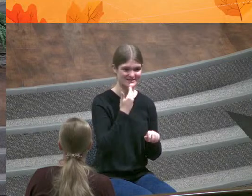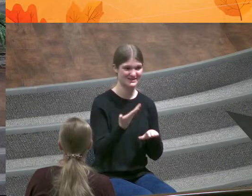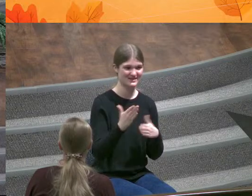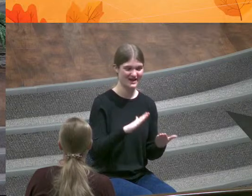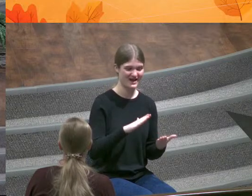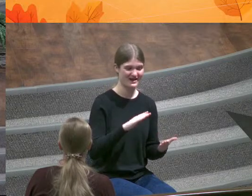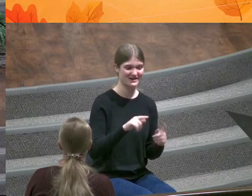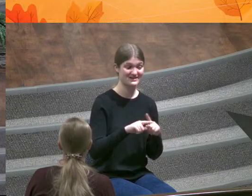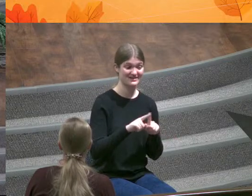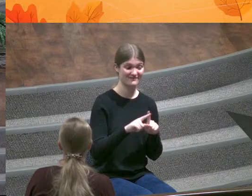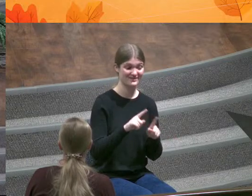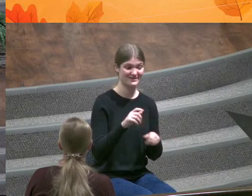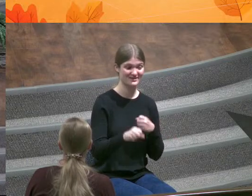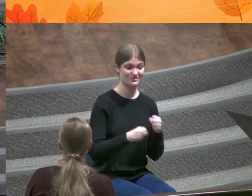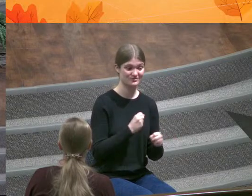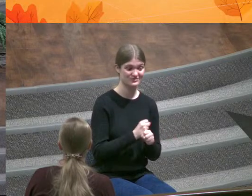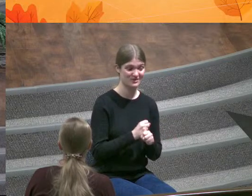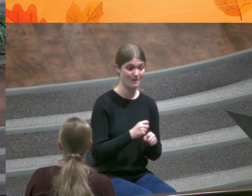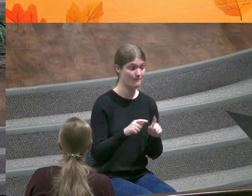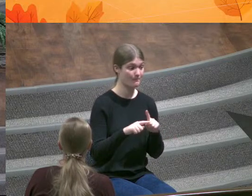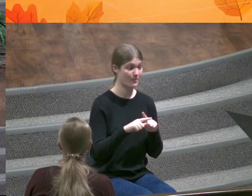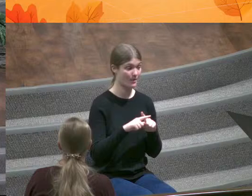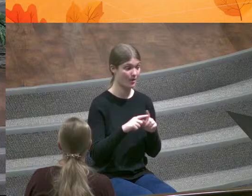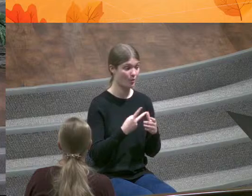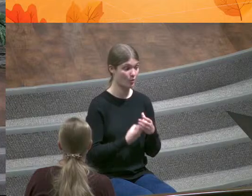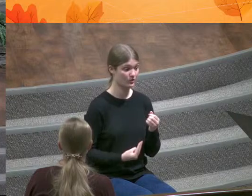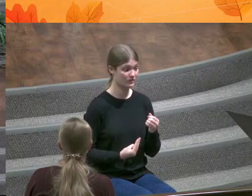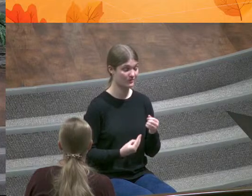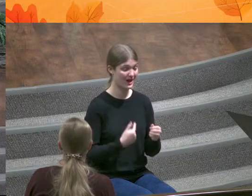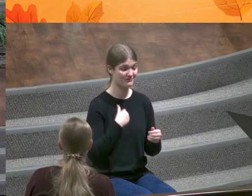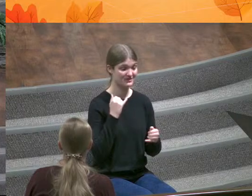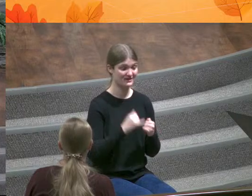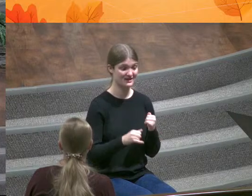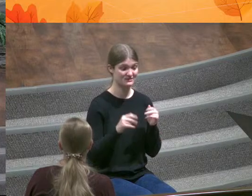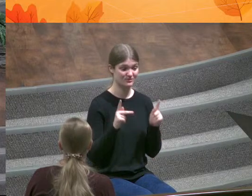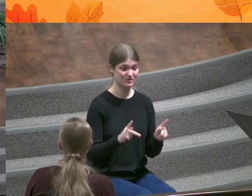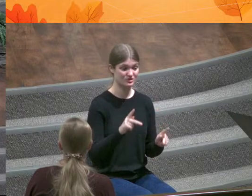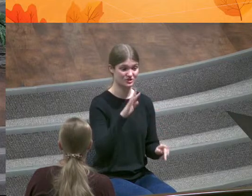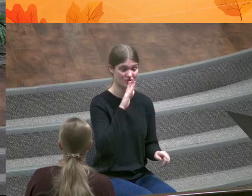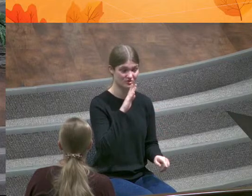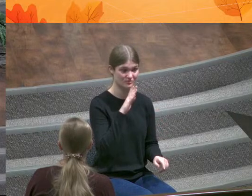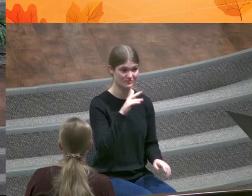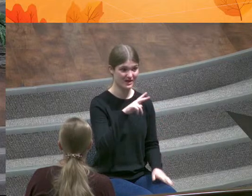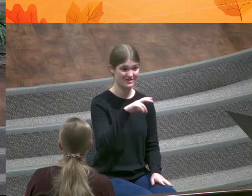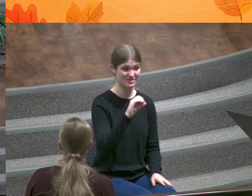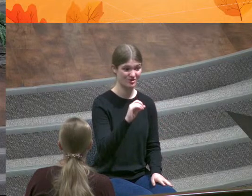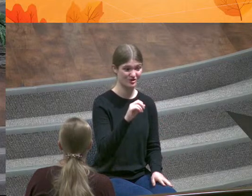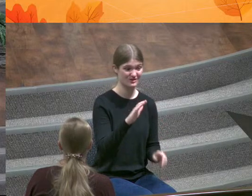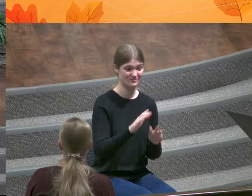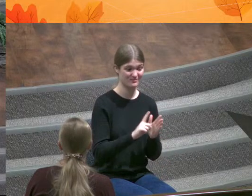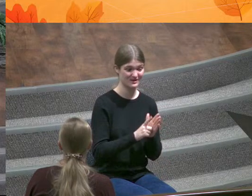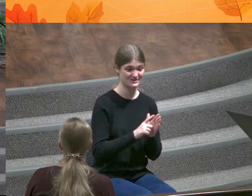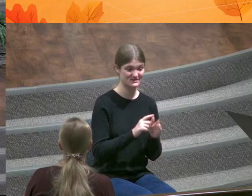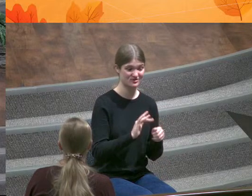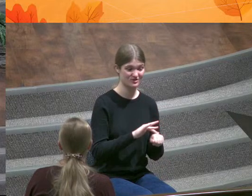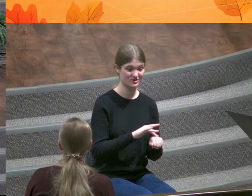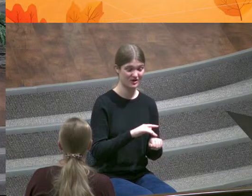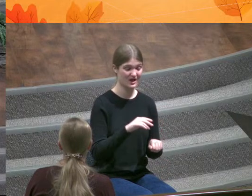Both of those, I was the last person to talk to them. 30 minutes earlier and 20 minutes earlier.